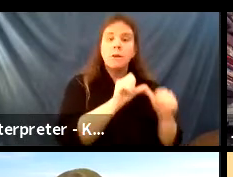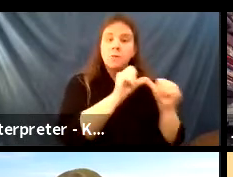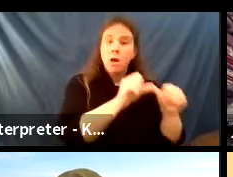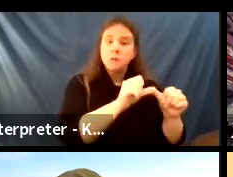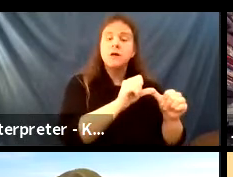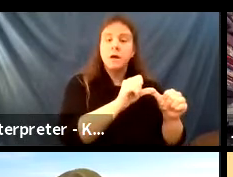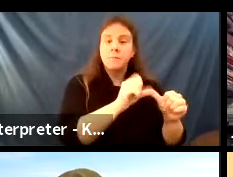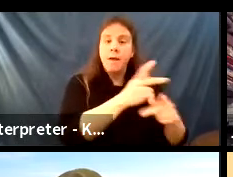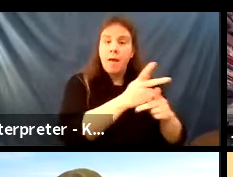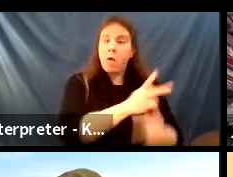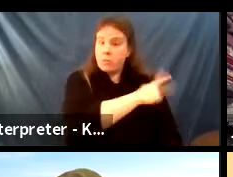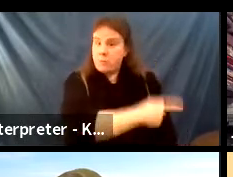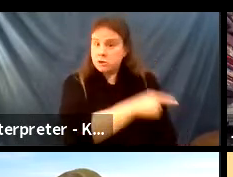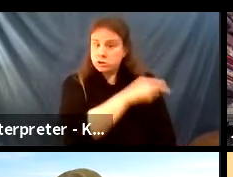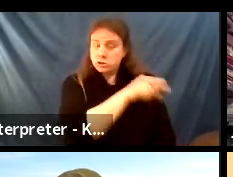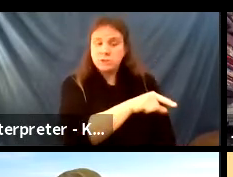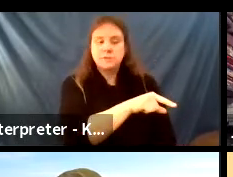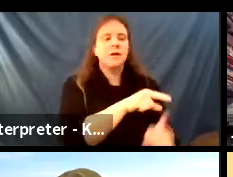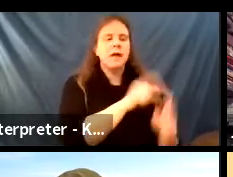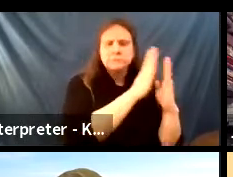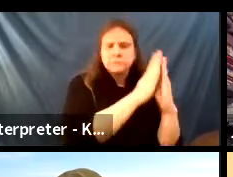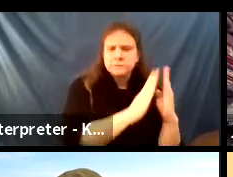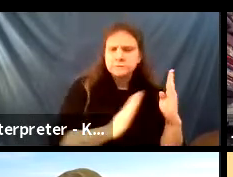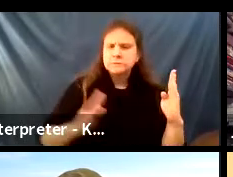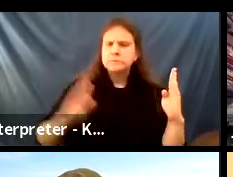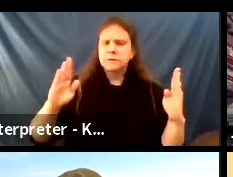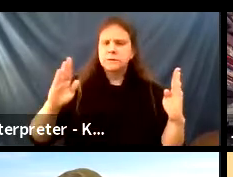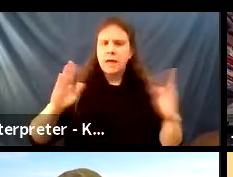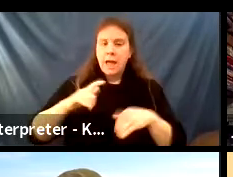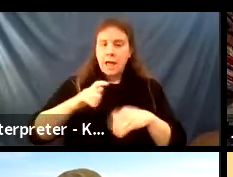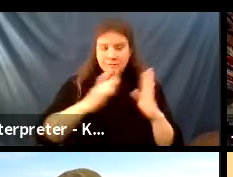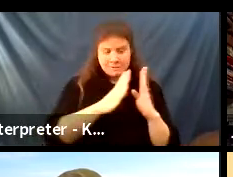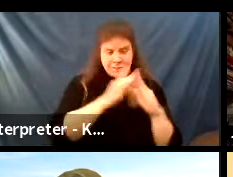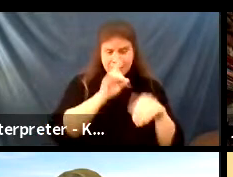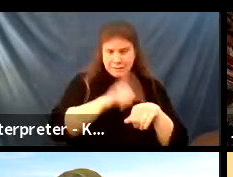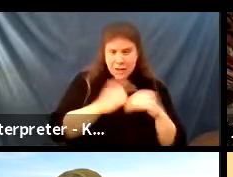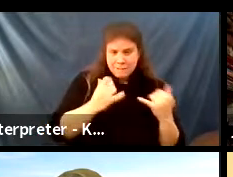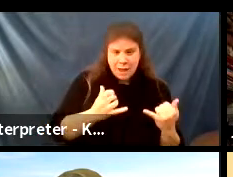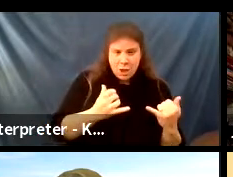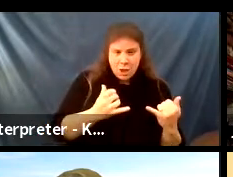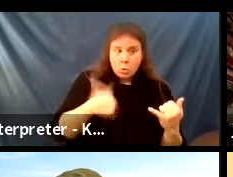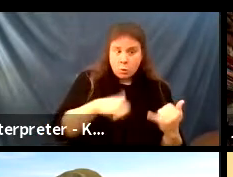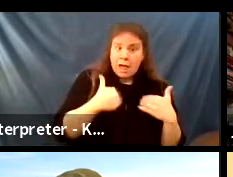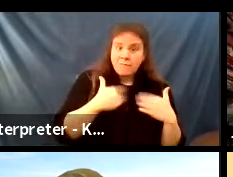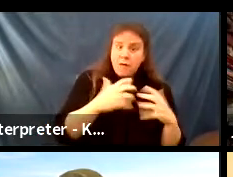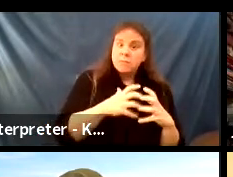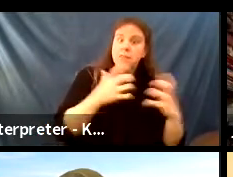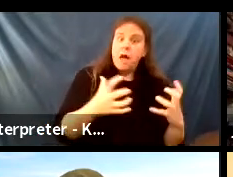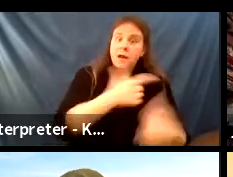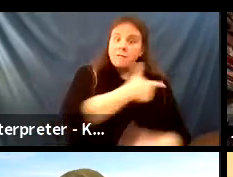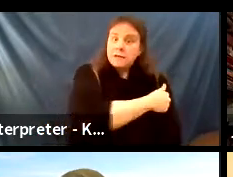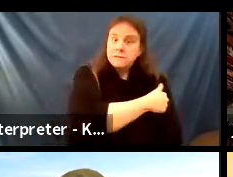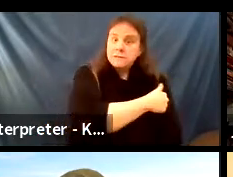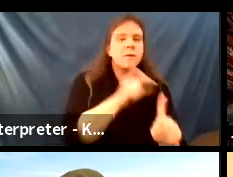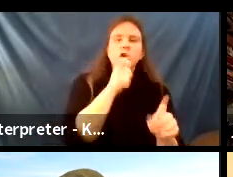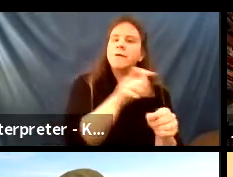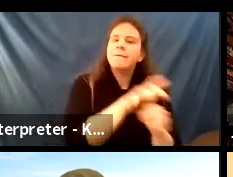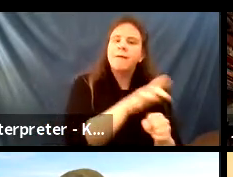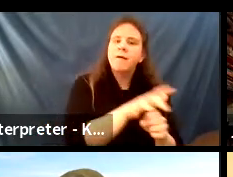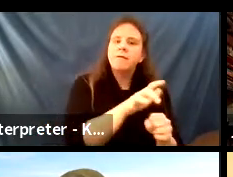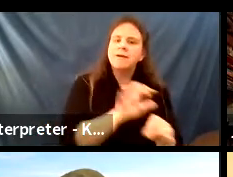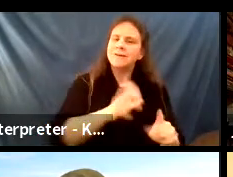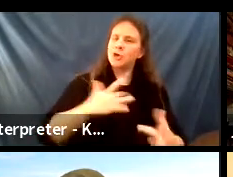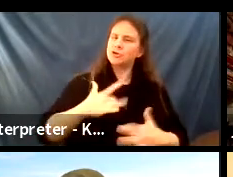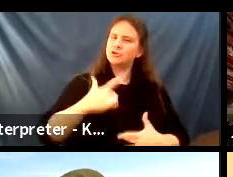this time in between where we have a lot but not enough, I think concerns me greatly, because of